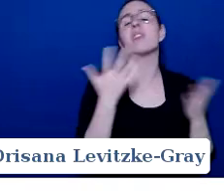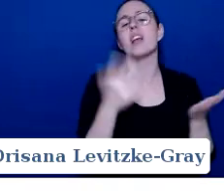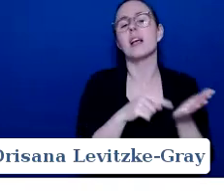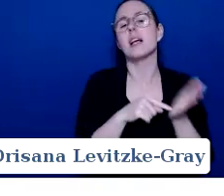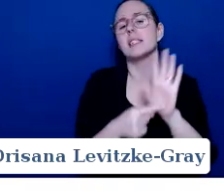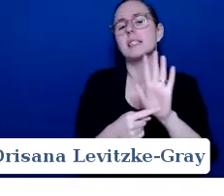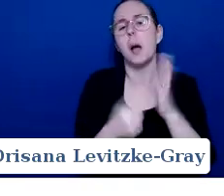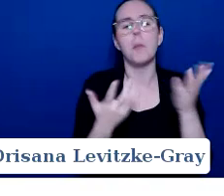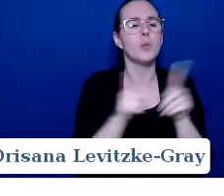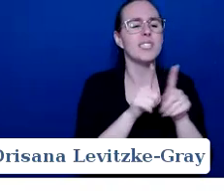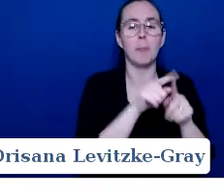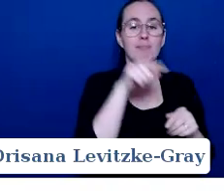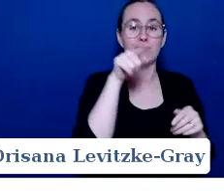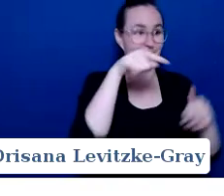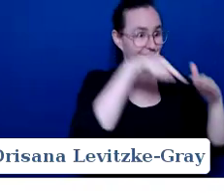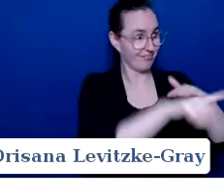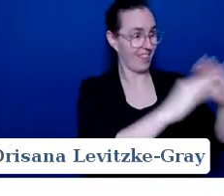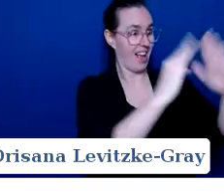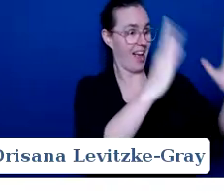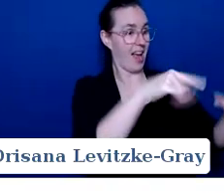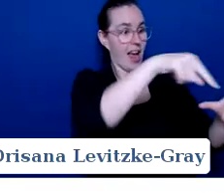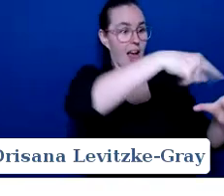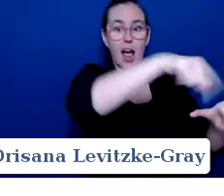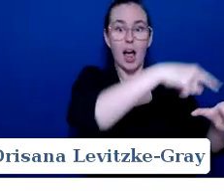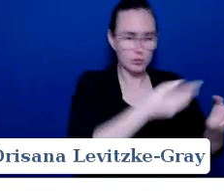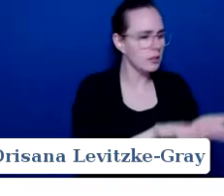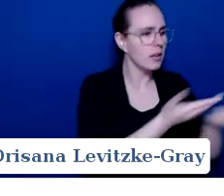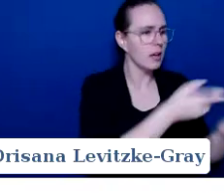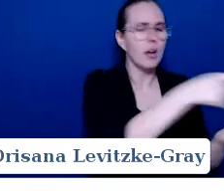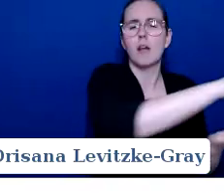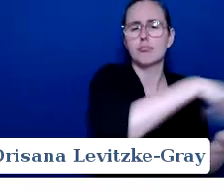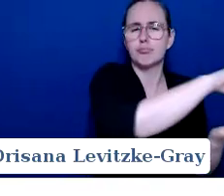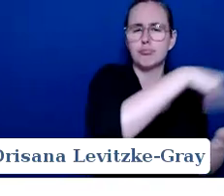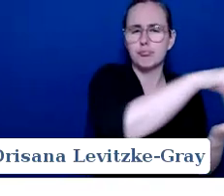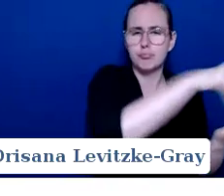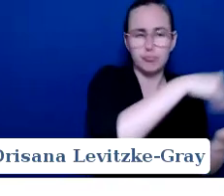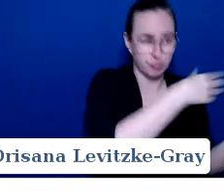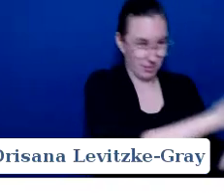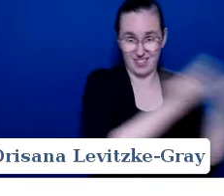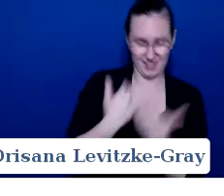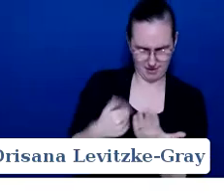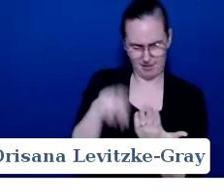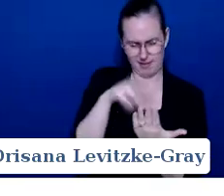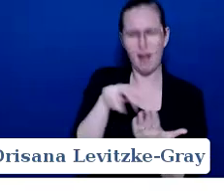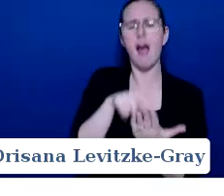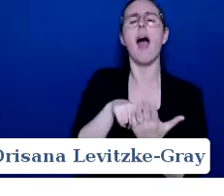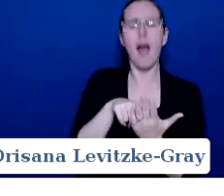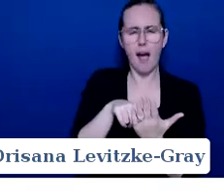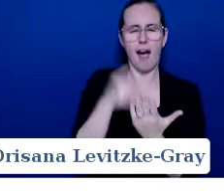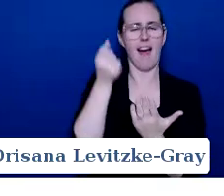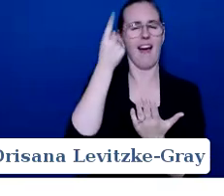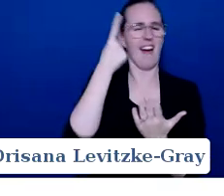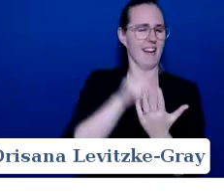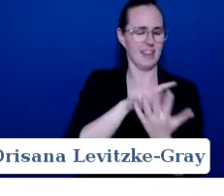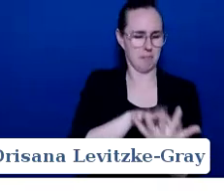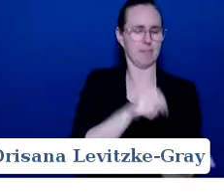with potential disability, and we support some country in building the disability registry with the